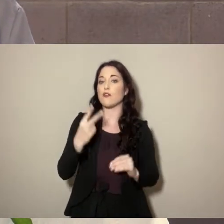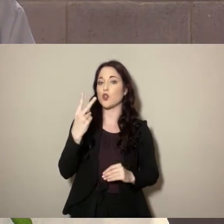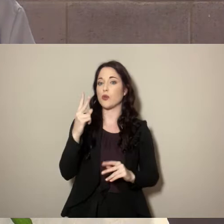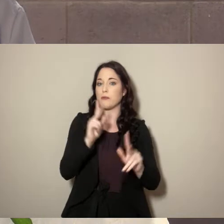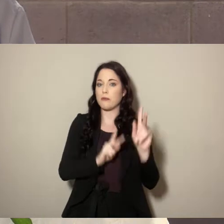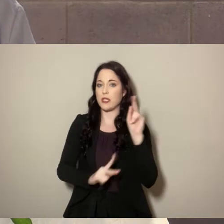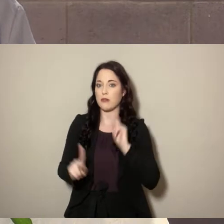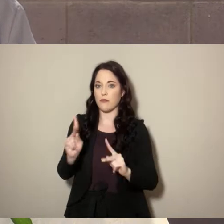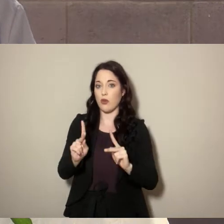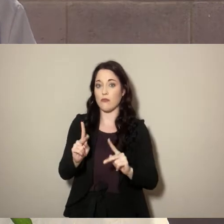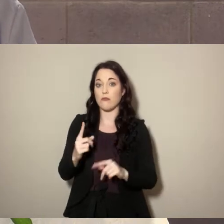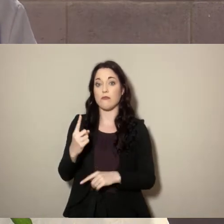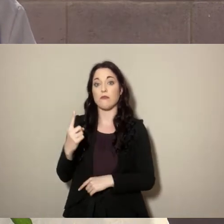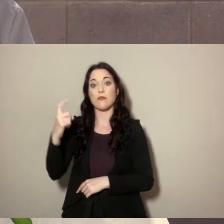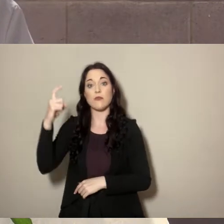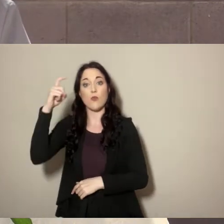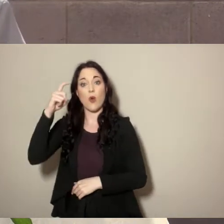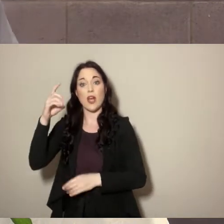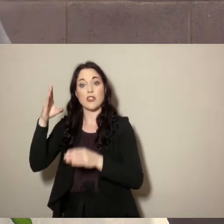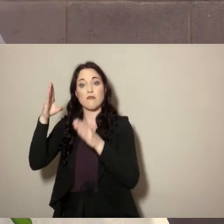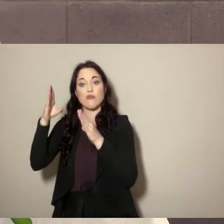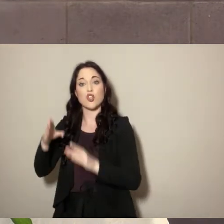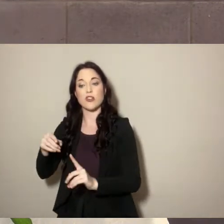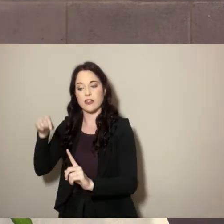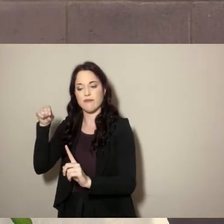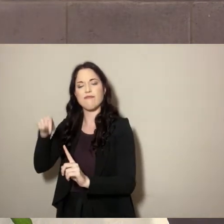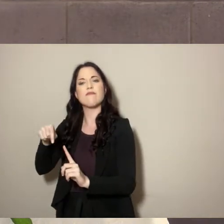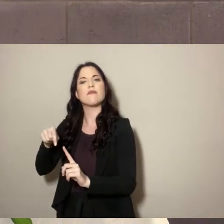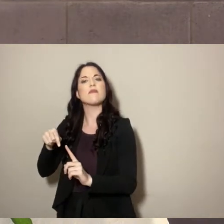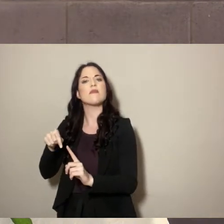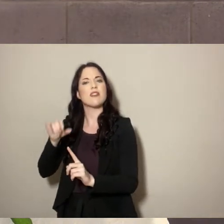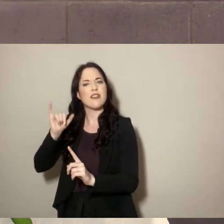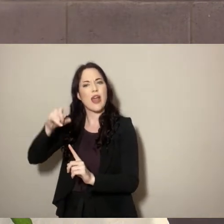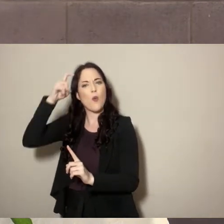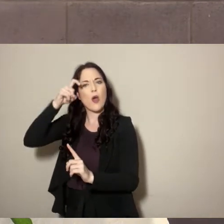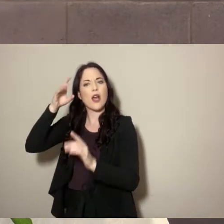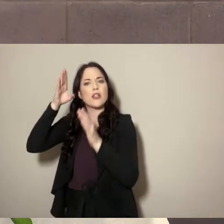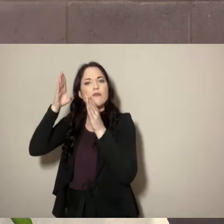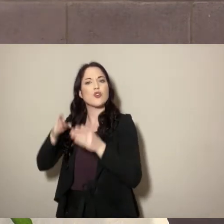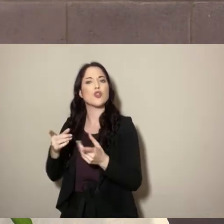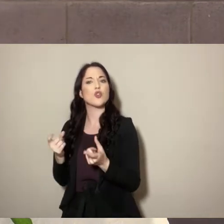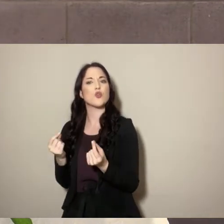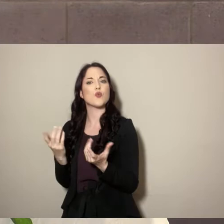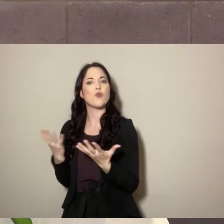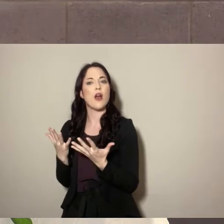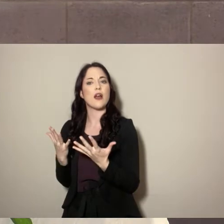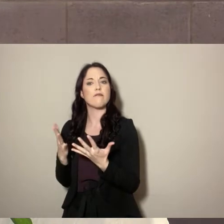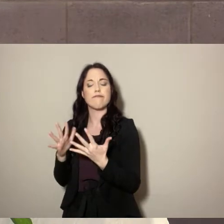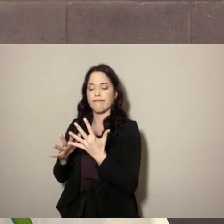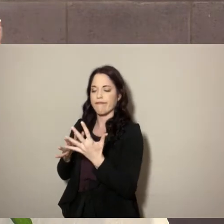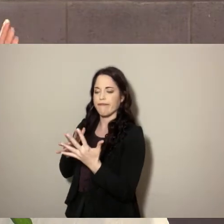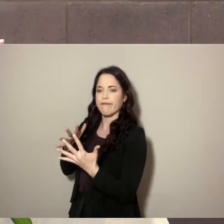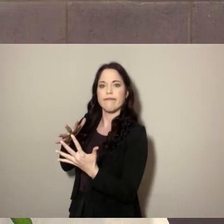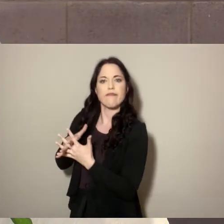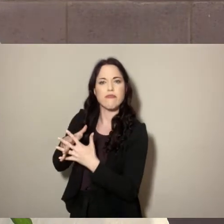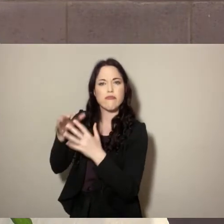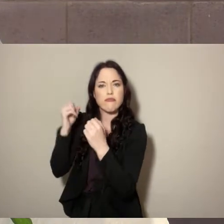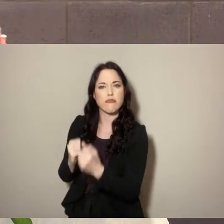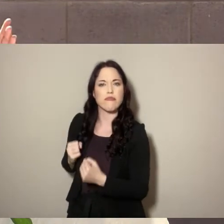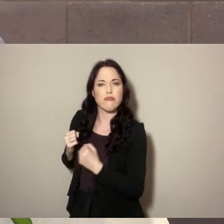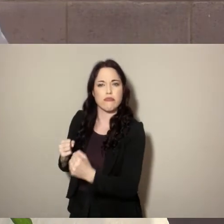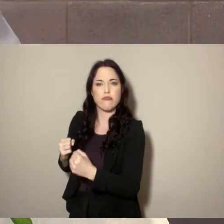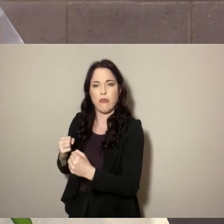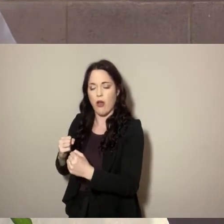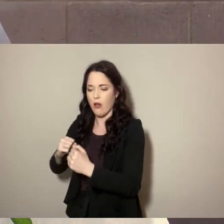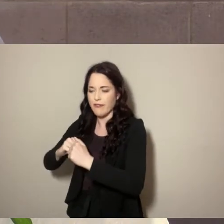person. This wise one builds their house on a rock. And then the rains come. Not